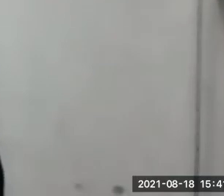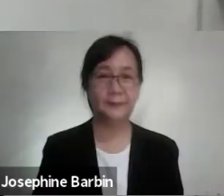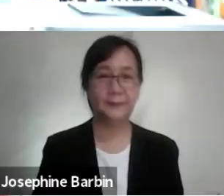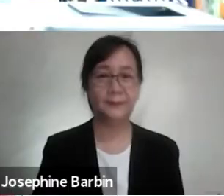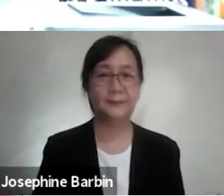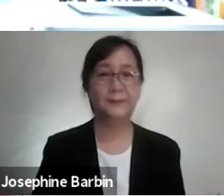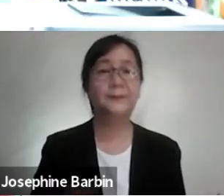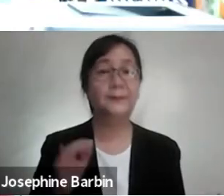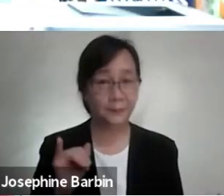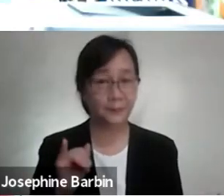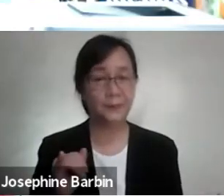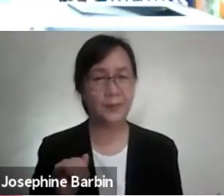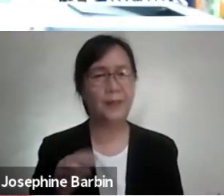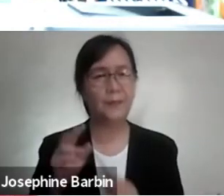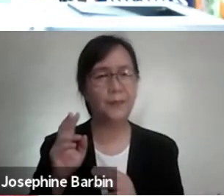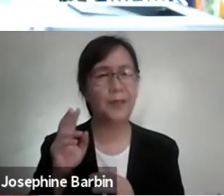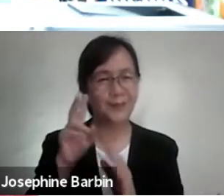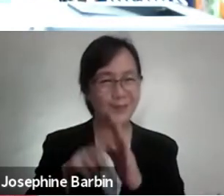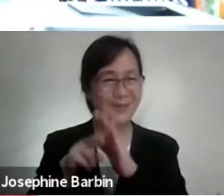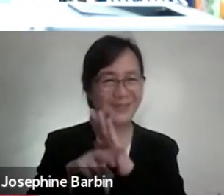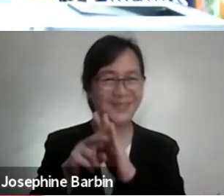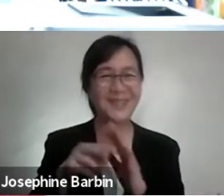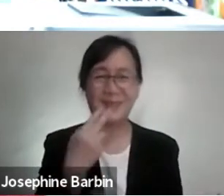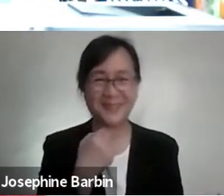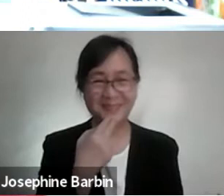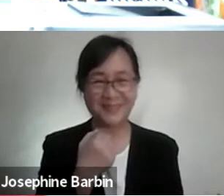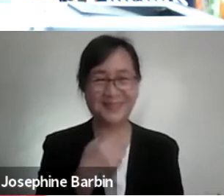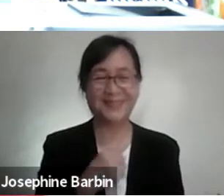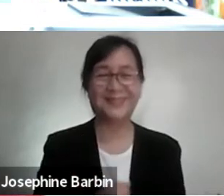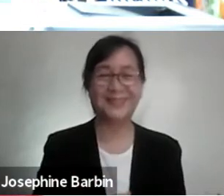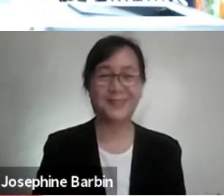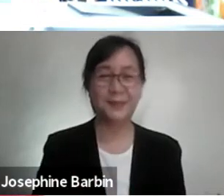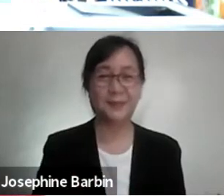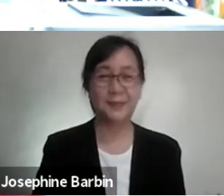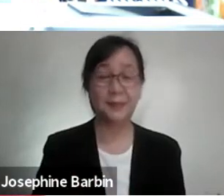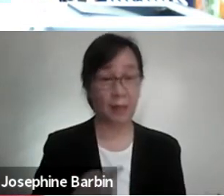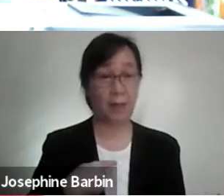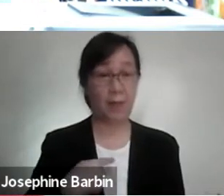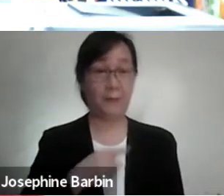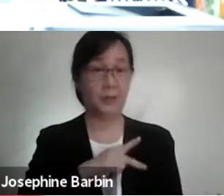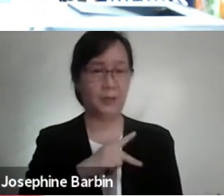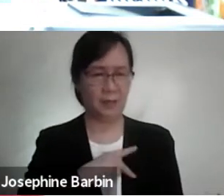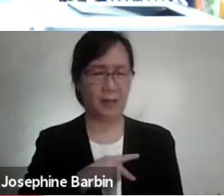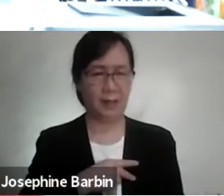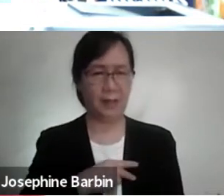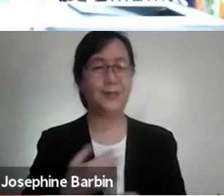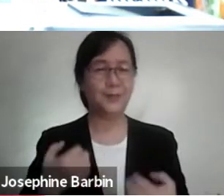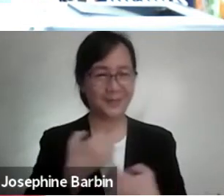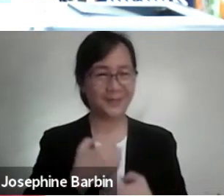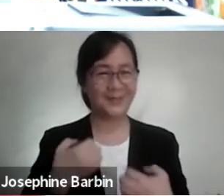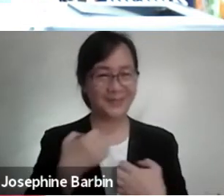Yes, good. So the video is really cute, isn't it? Yeah. So I personally enjoy a lot